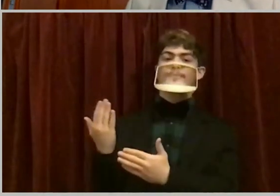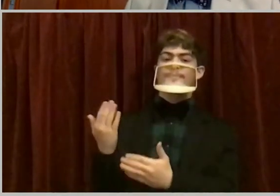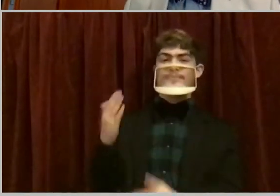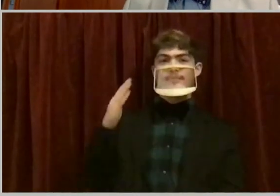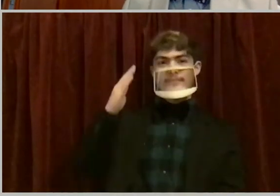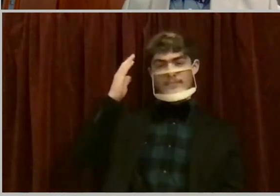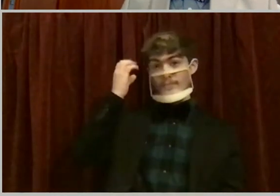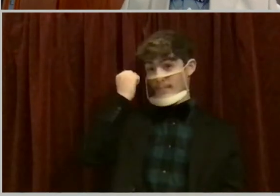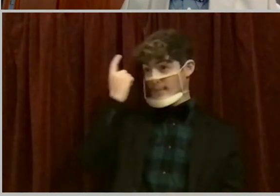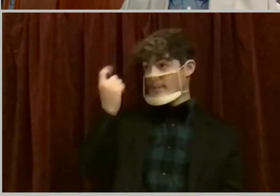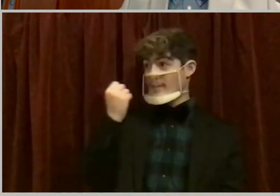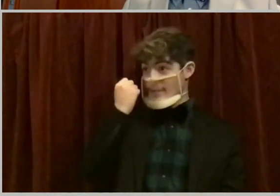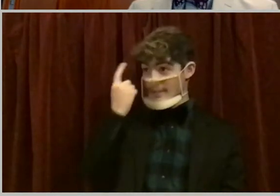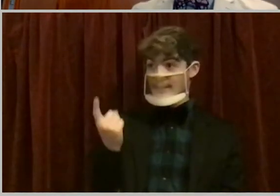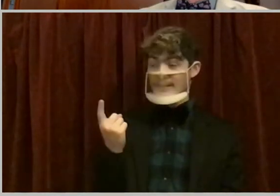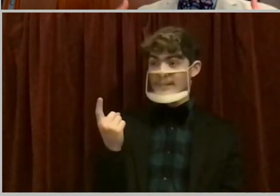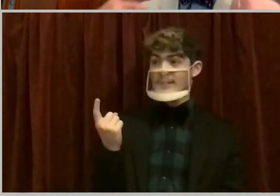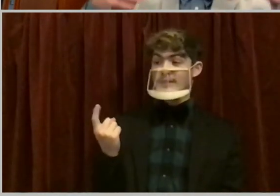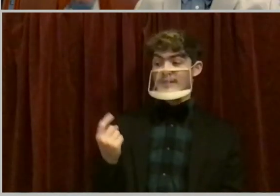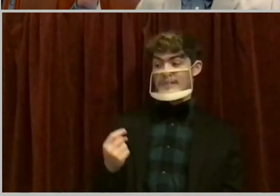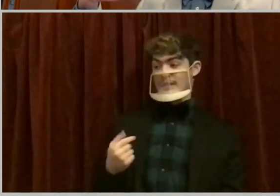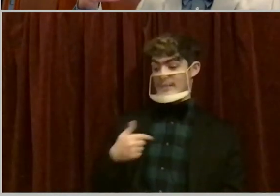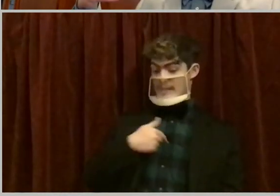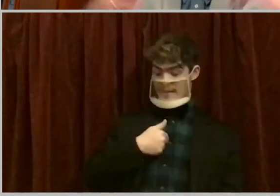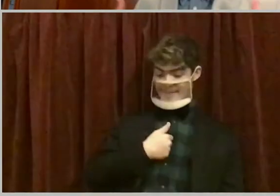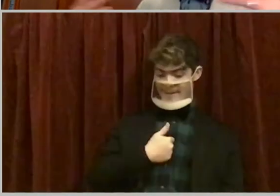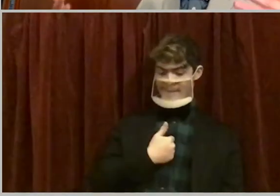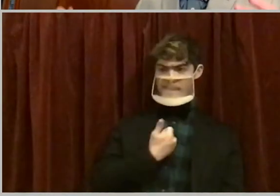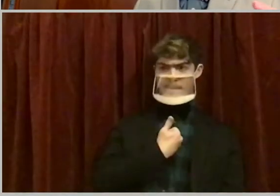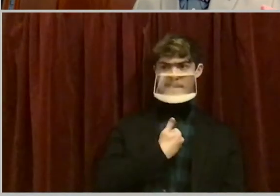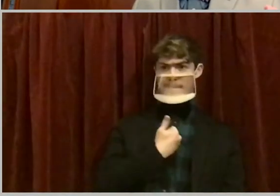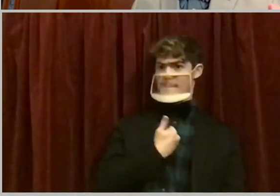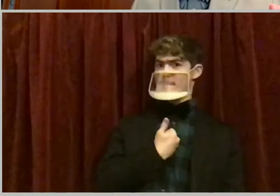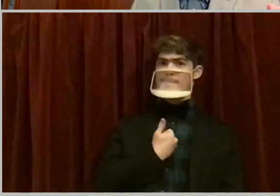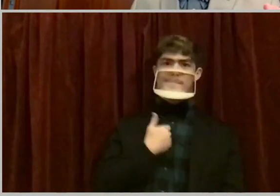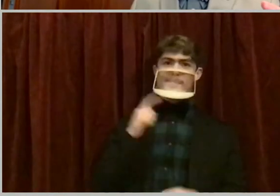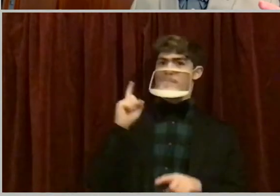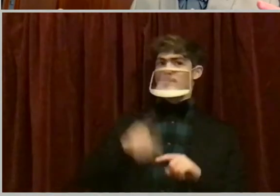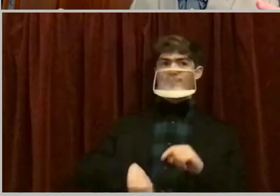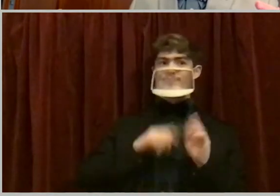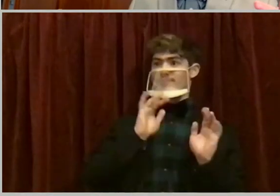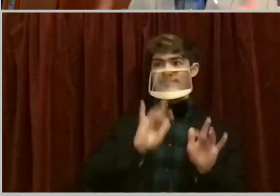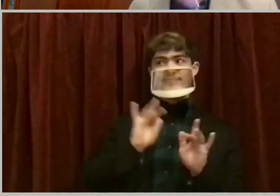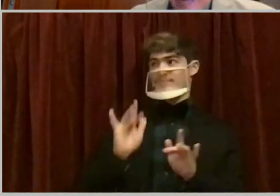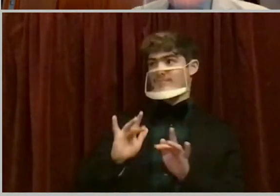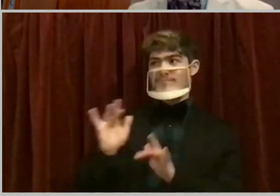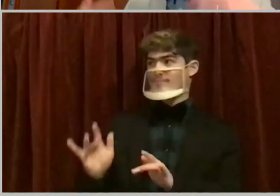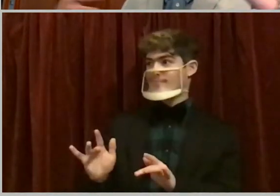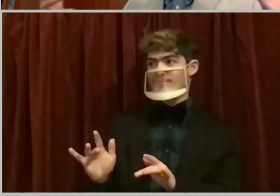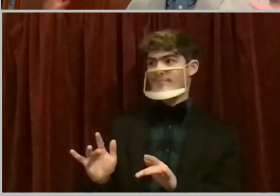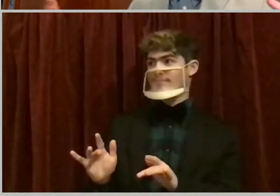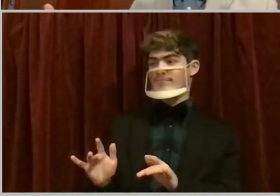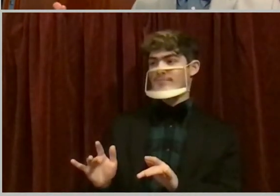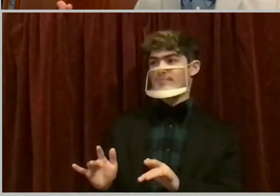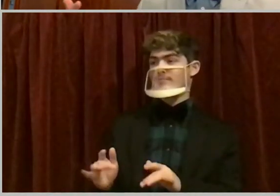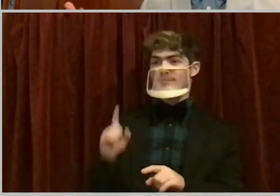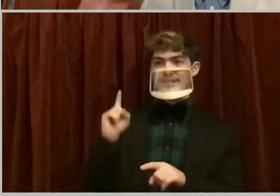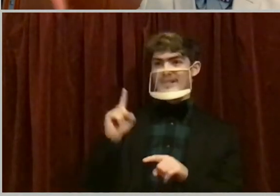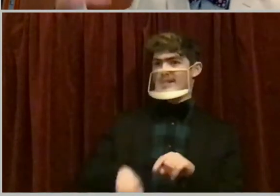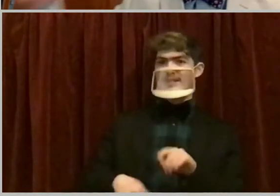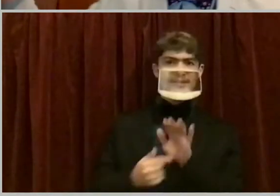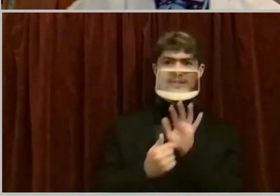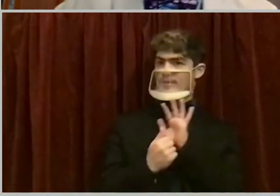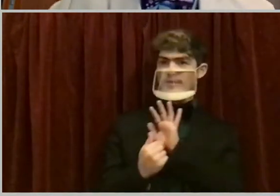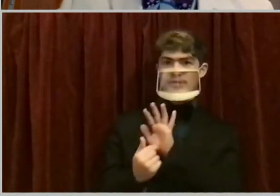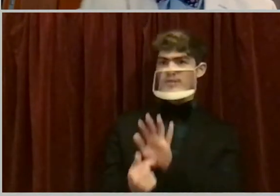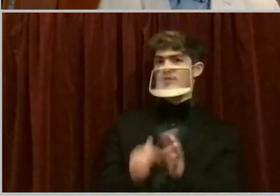recognizing that in me, I cannot have that compassion. I cannot express those things, but